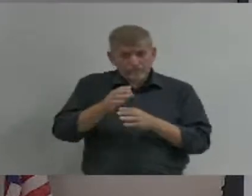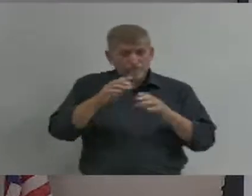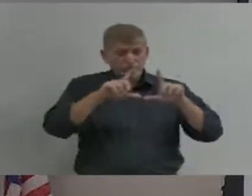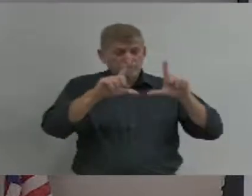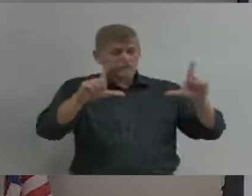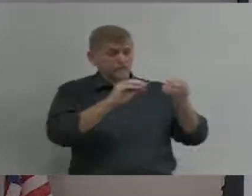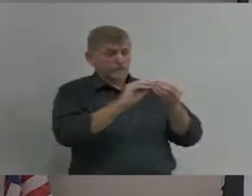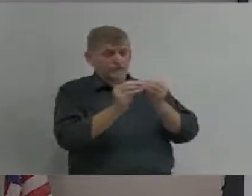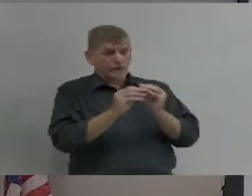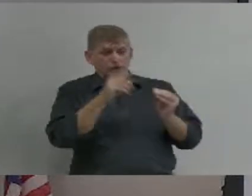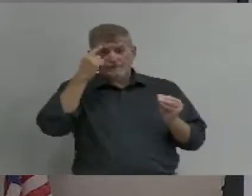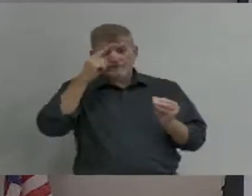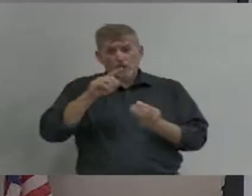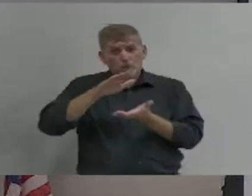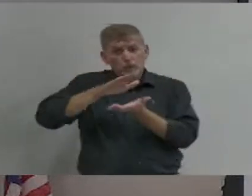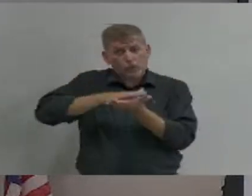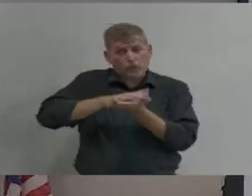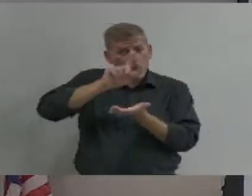So